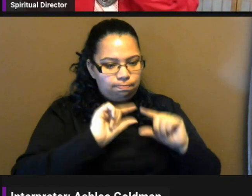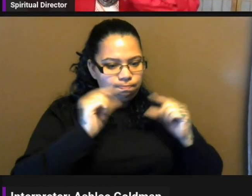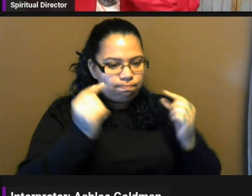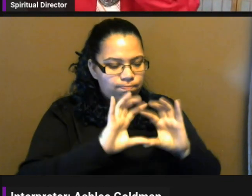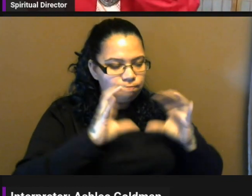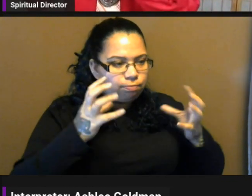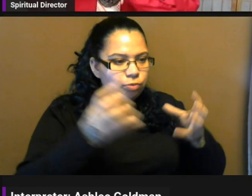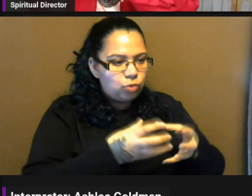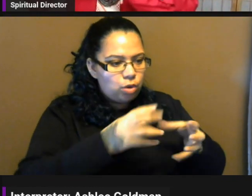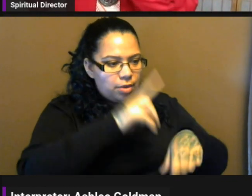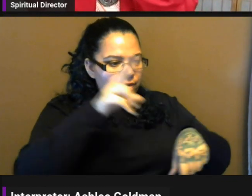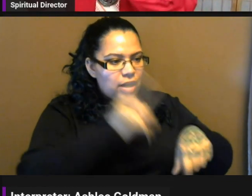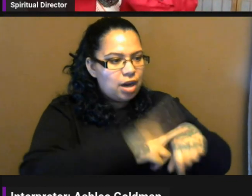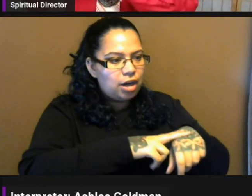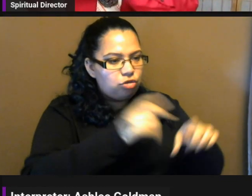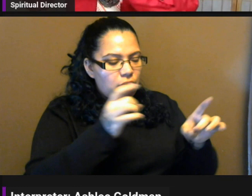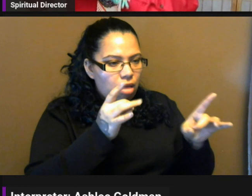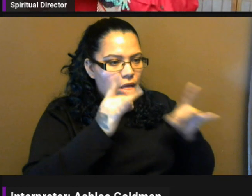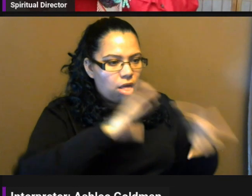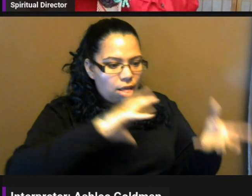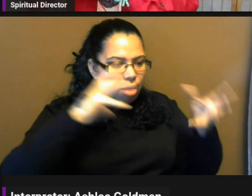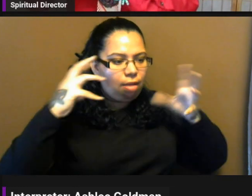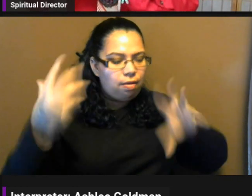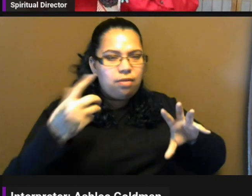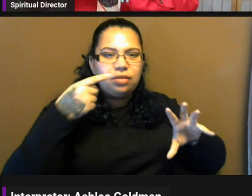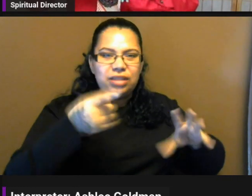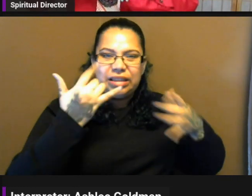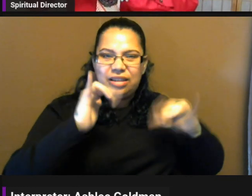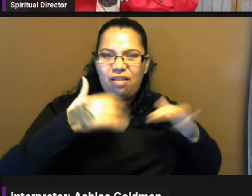disaster, there is a gentleness from Mother Nature.